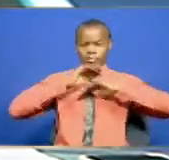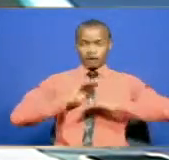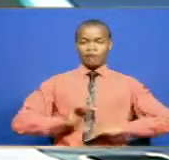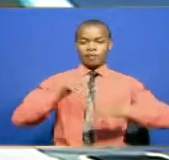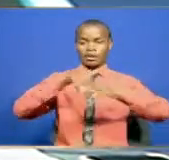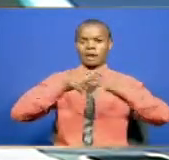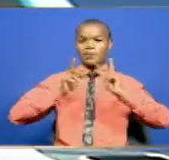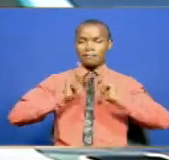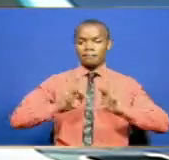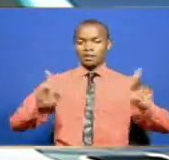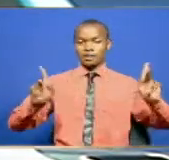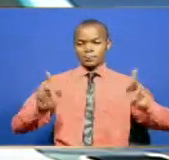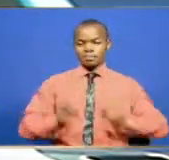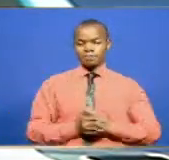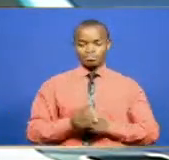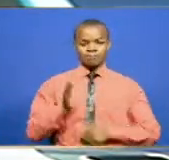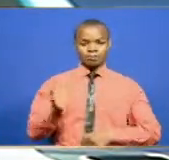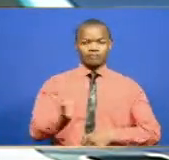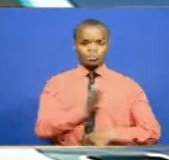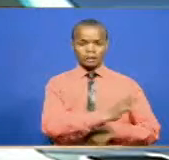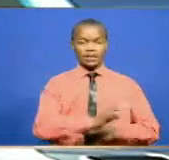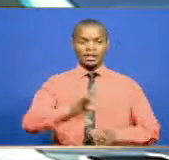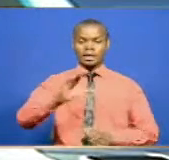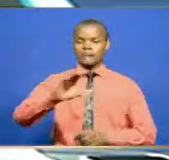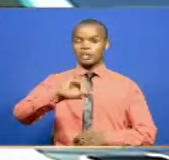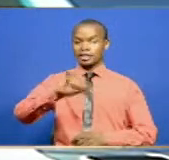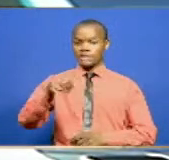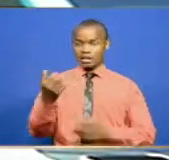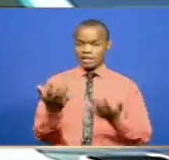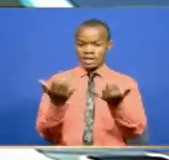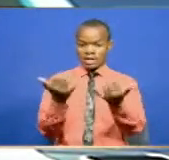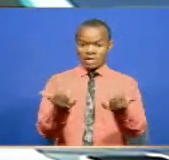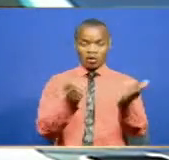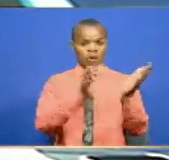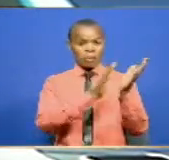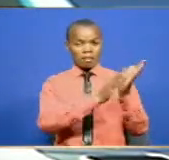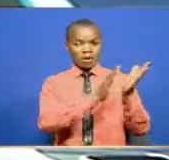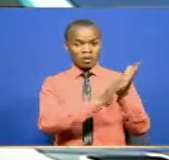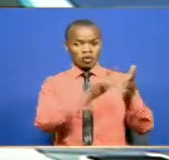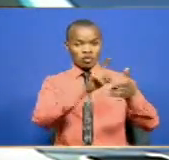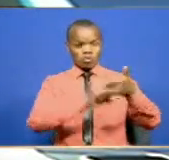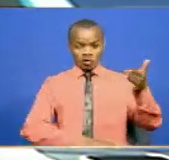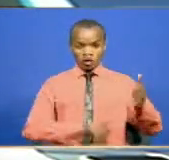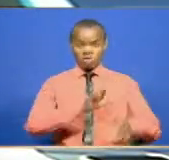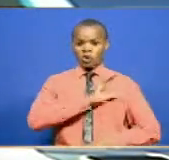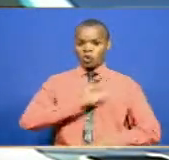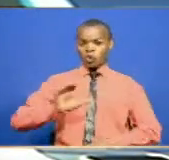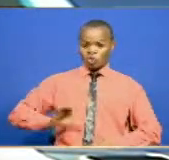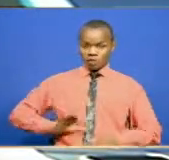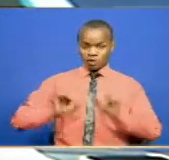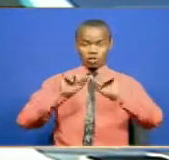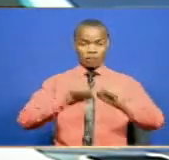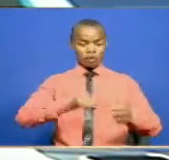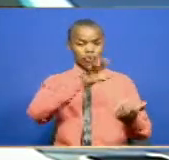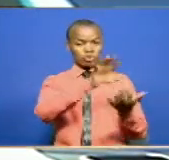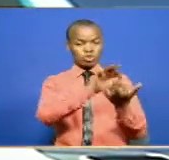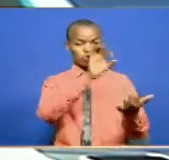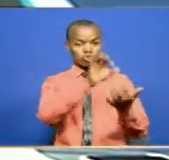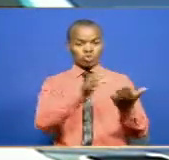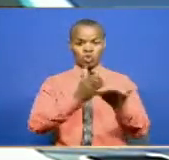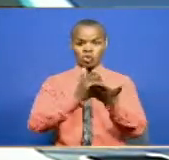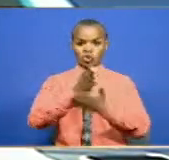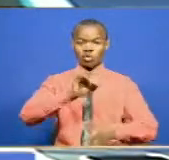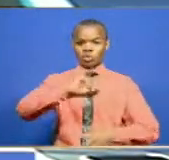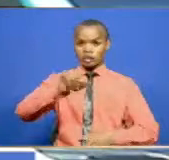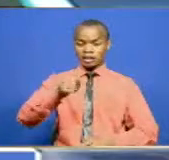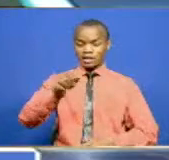peace. Elsewhere, Chief Justice David Maraga now recommends the Ombudsman be appointed by the Judicial Service Commission